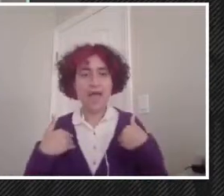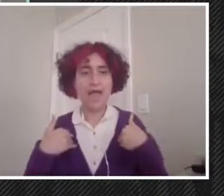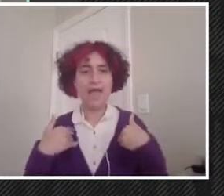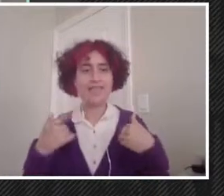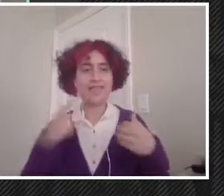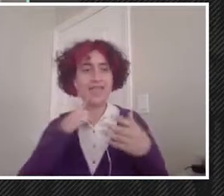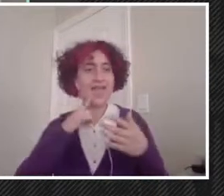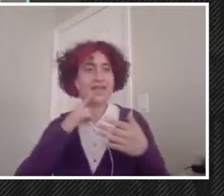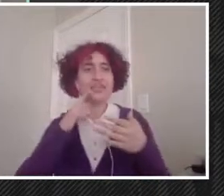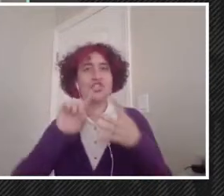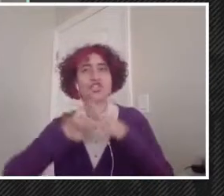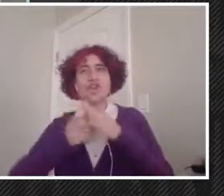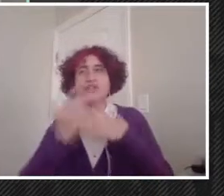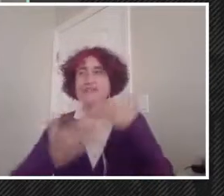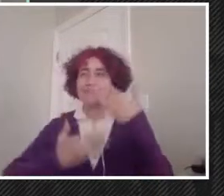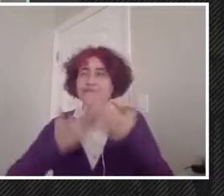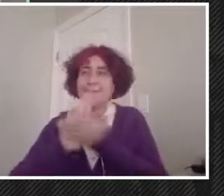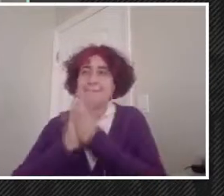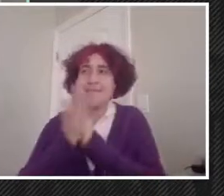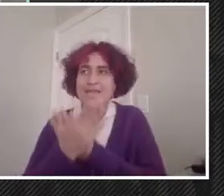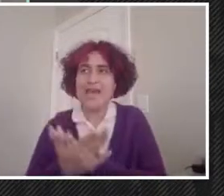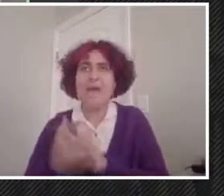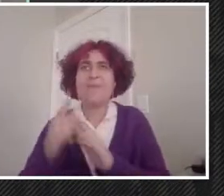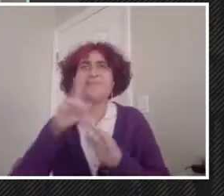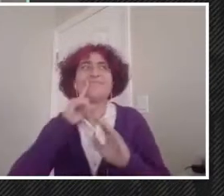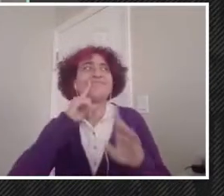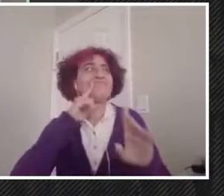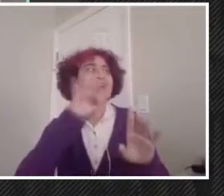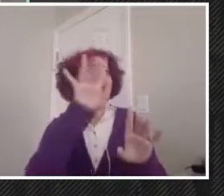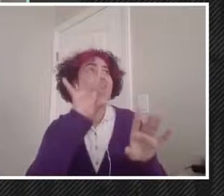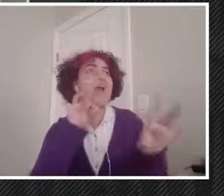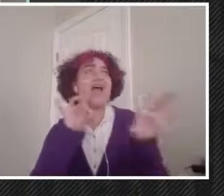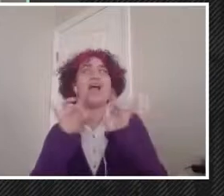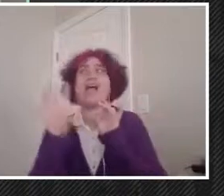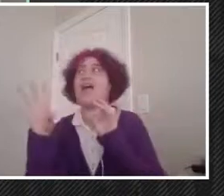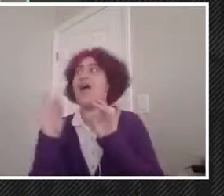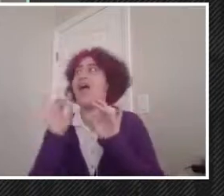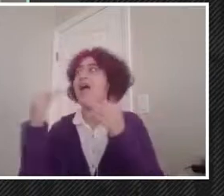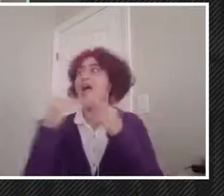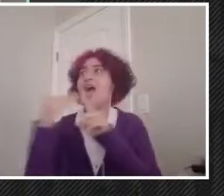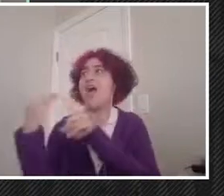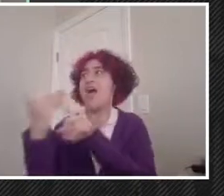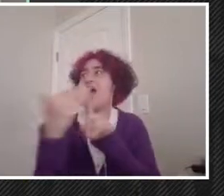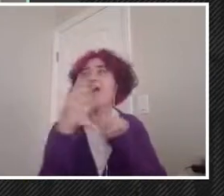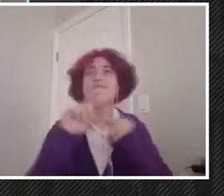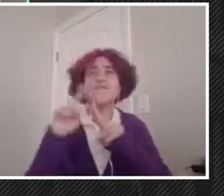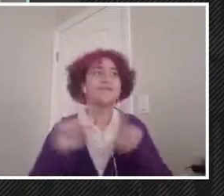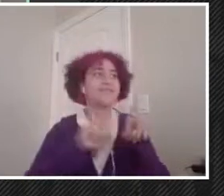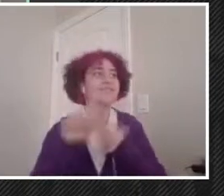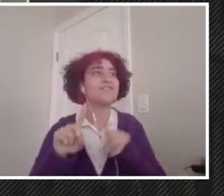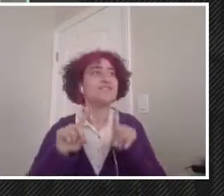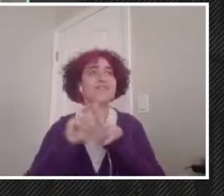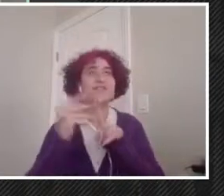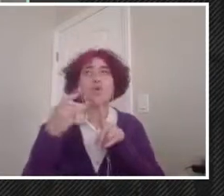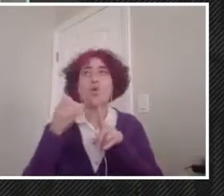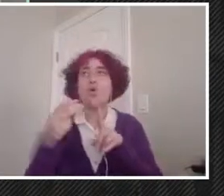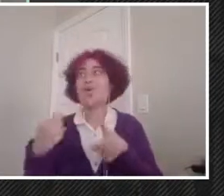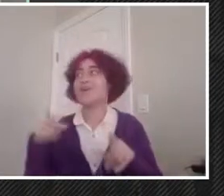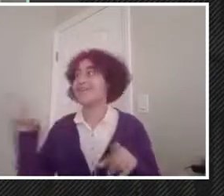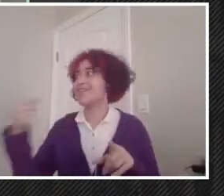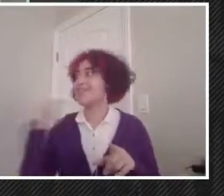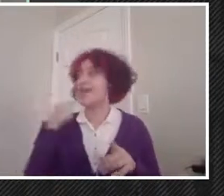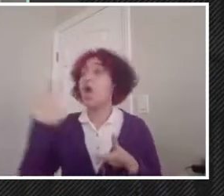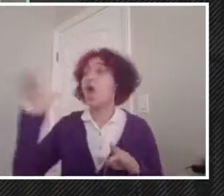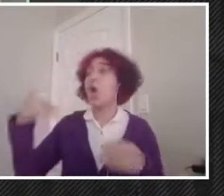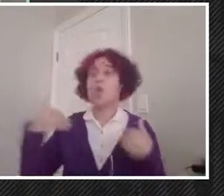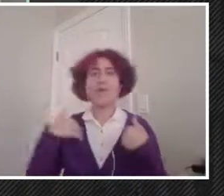those organizations, from those individuals to say, we have this thing at the community oversight board that we would love for you to weigh in on based off of the conversation